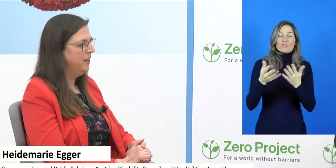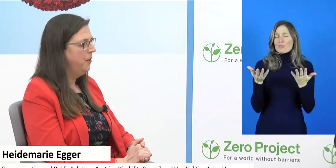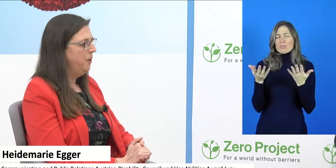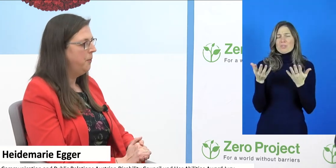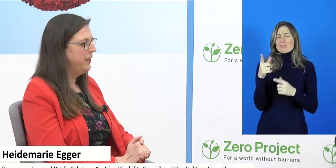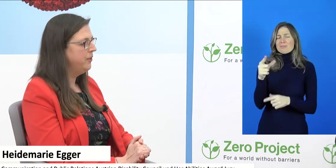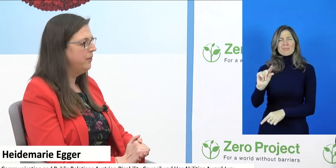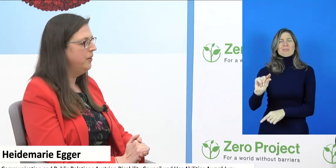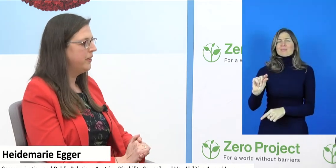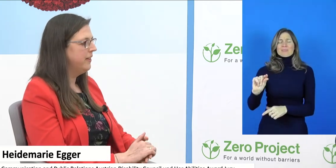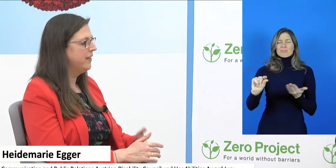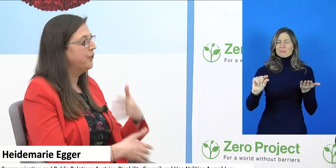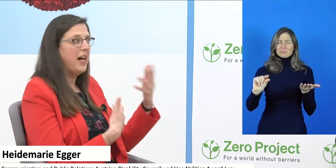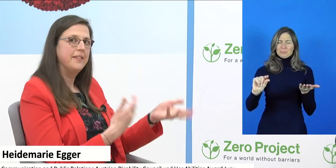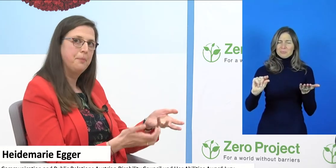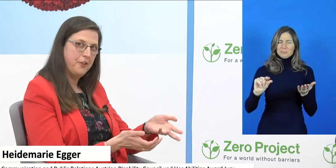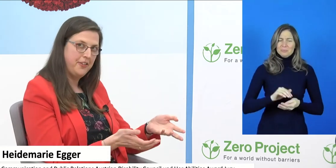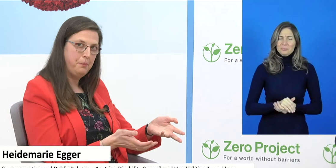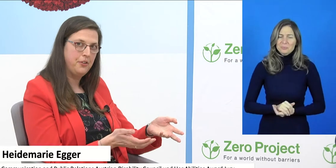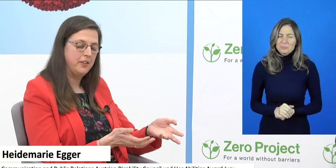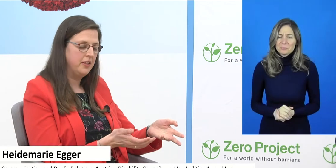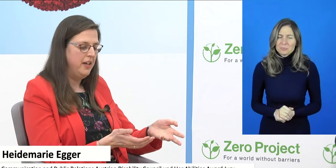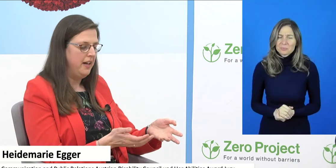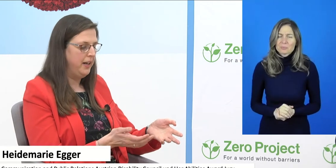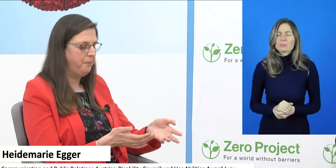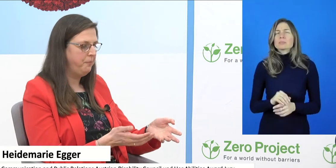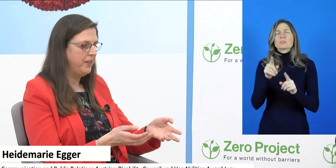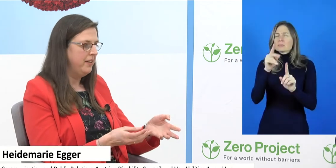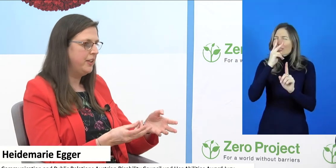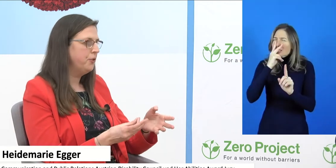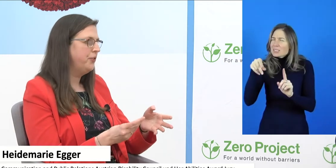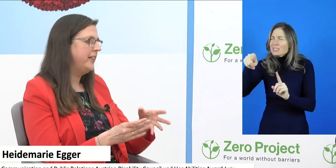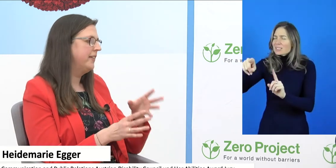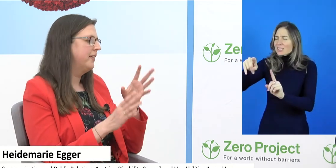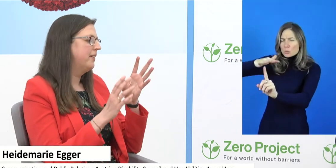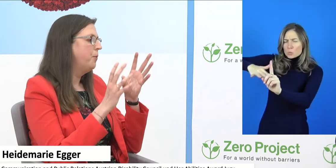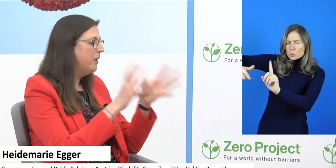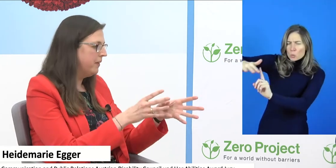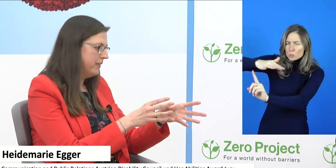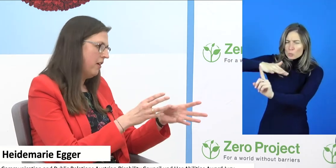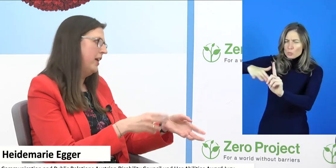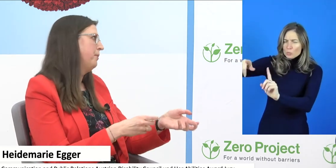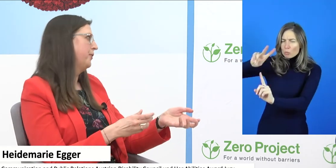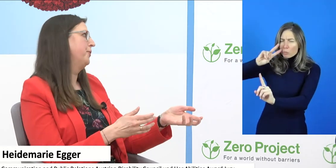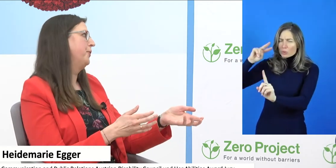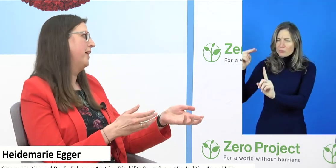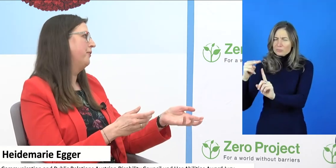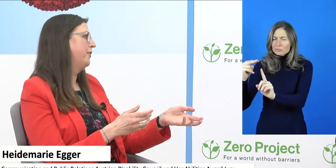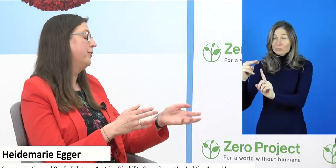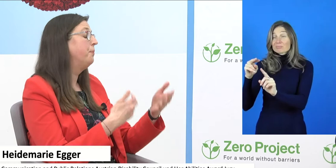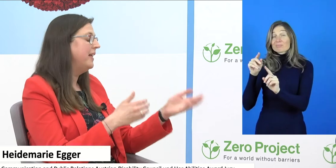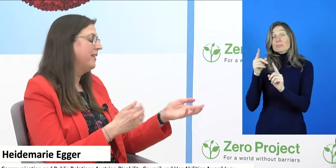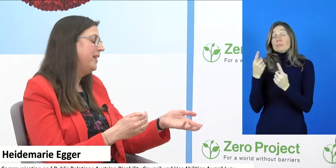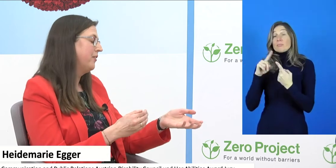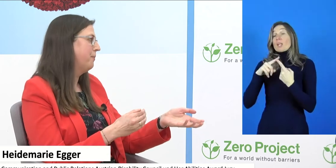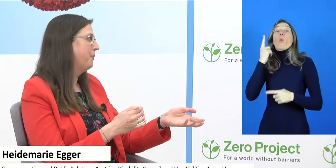that when you look at the societal perception, they don't think that women are able to have